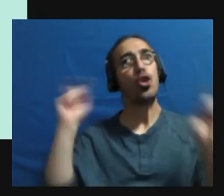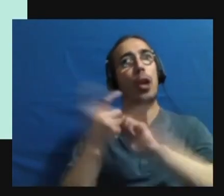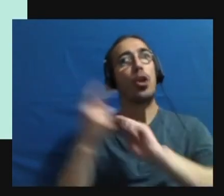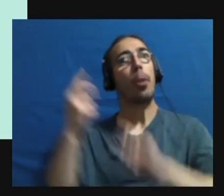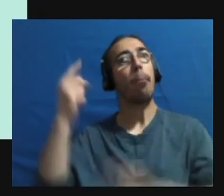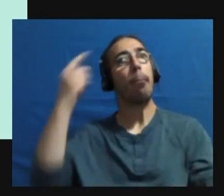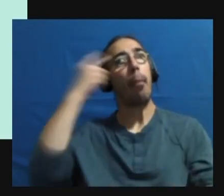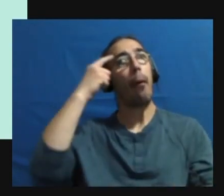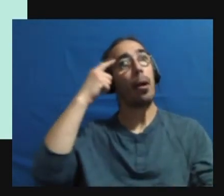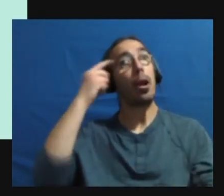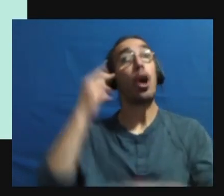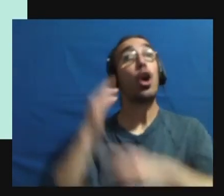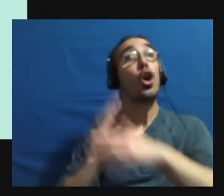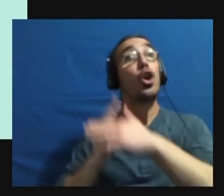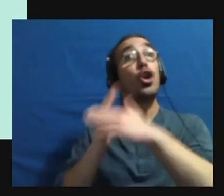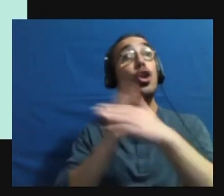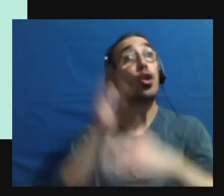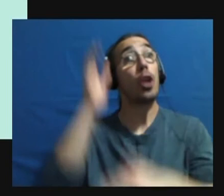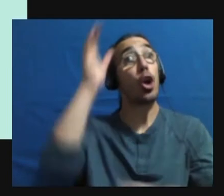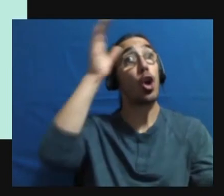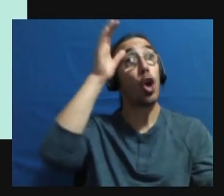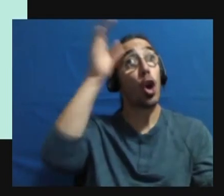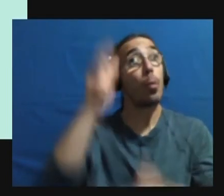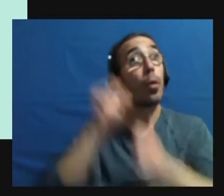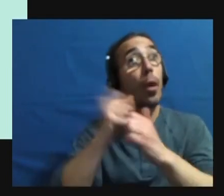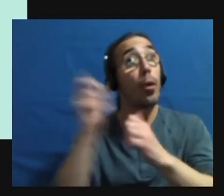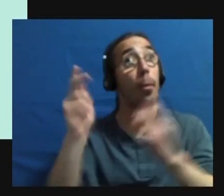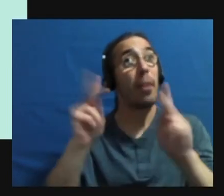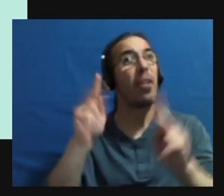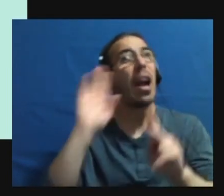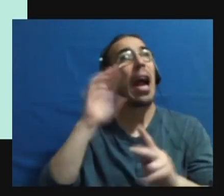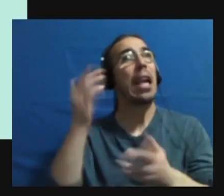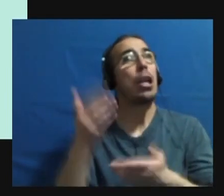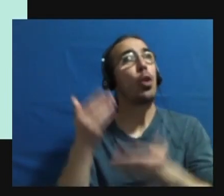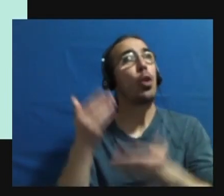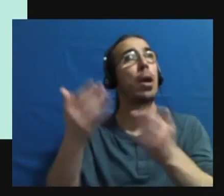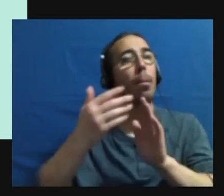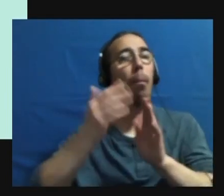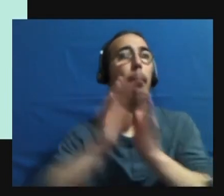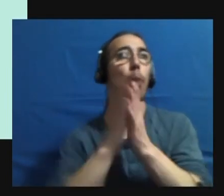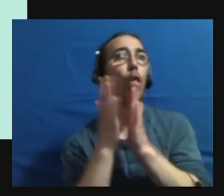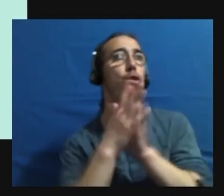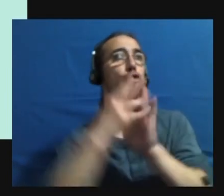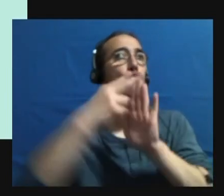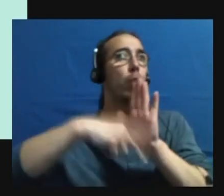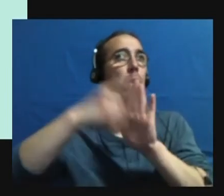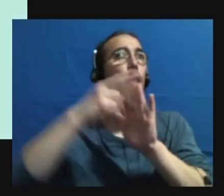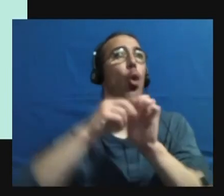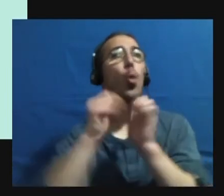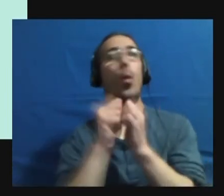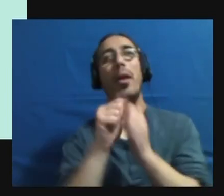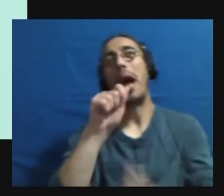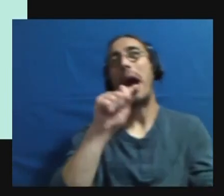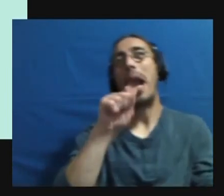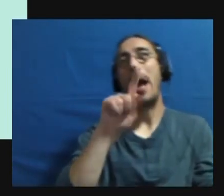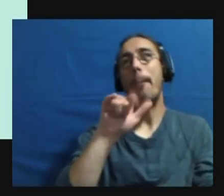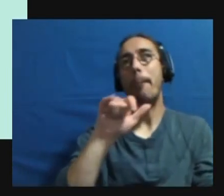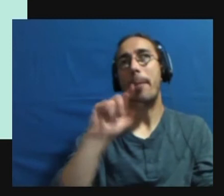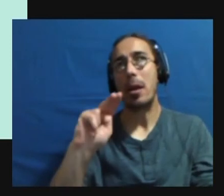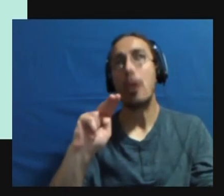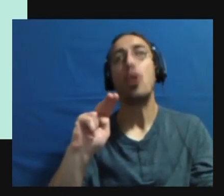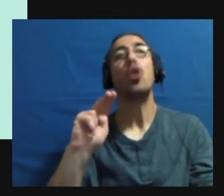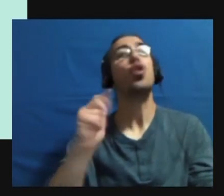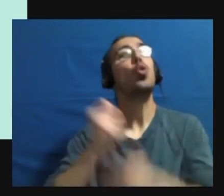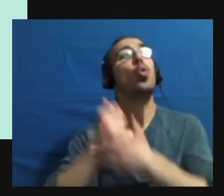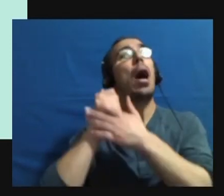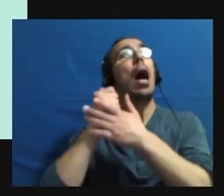concept with others I work with, do you have any recommended reading or anything worth sharing with administrators to help lead to more systemic change